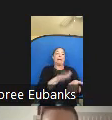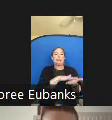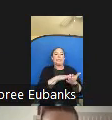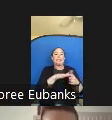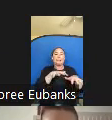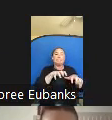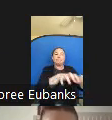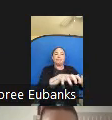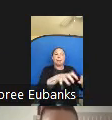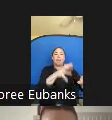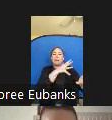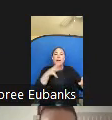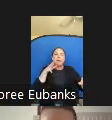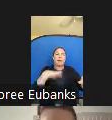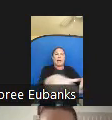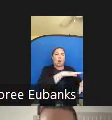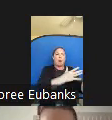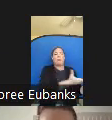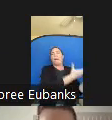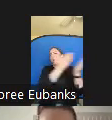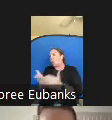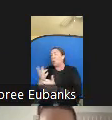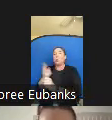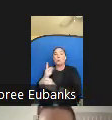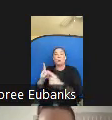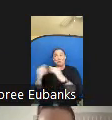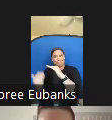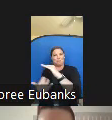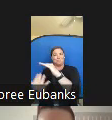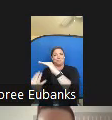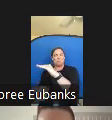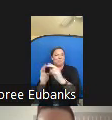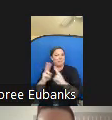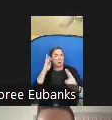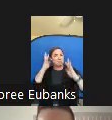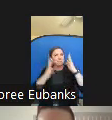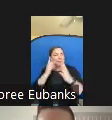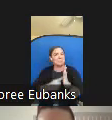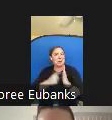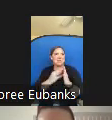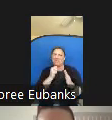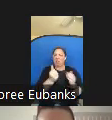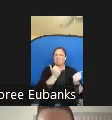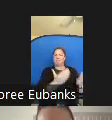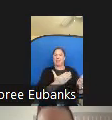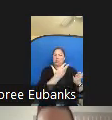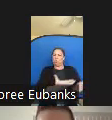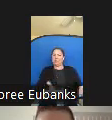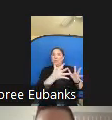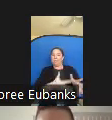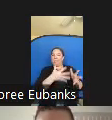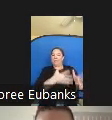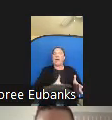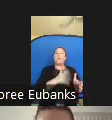other ways. They're very creative in what they're using, especially when they don't have really great resources, sustainable resources.